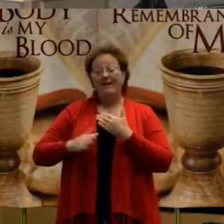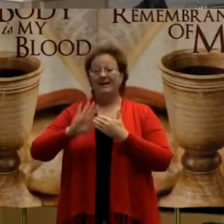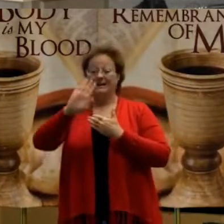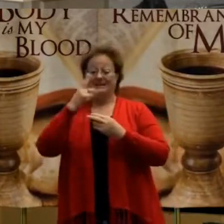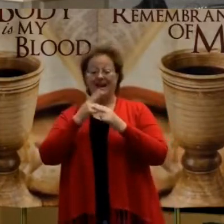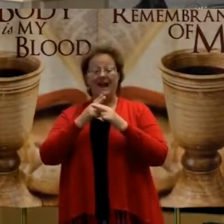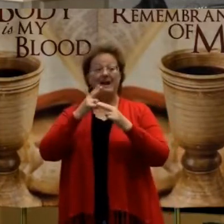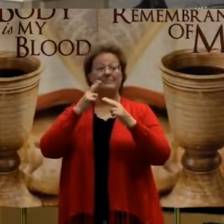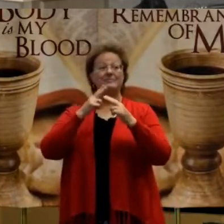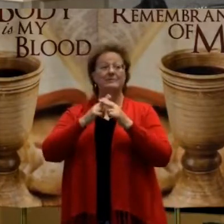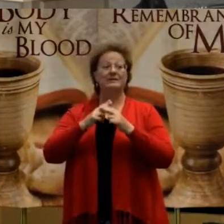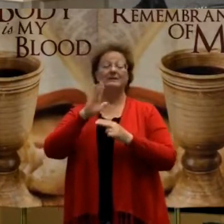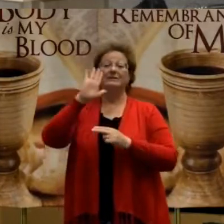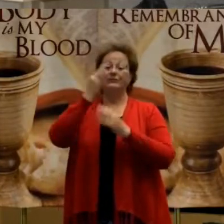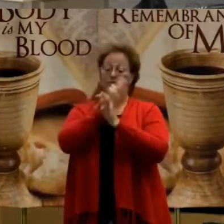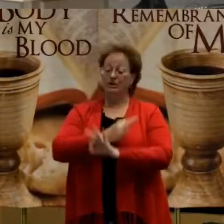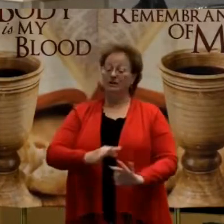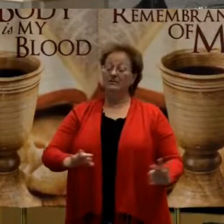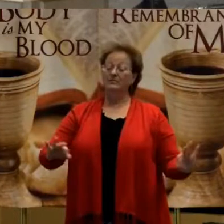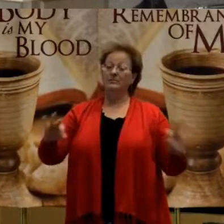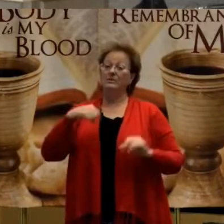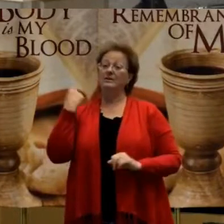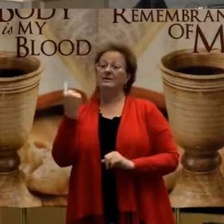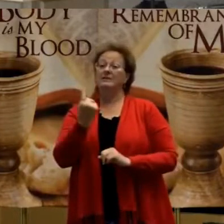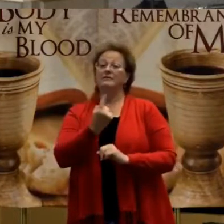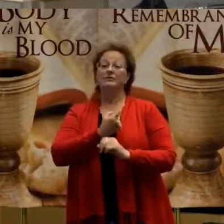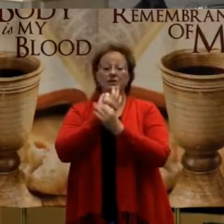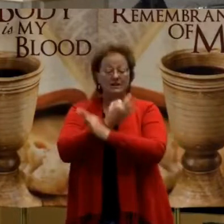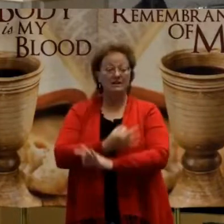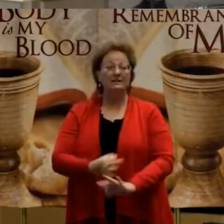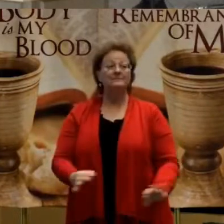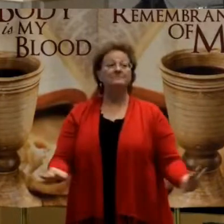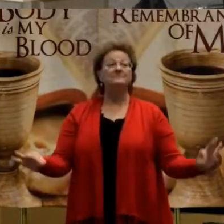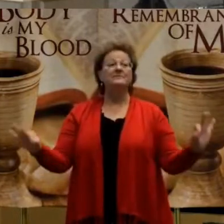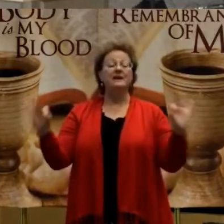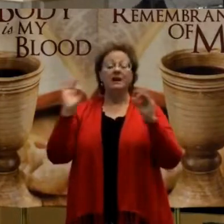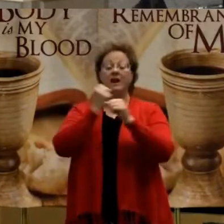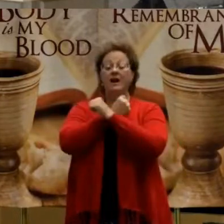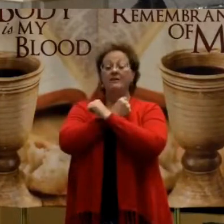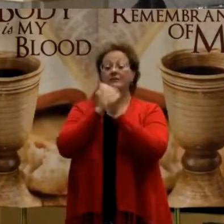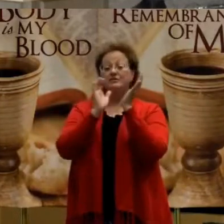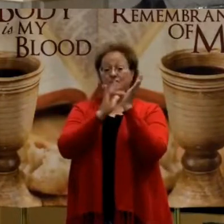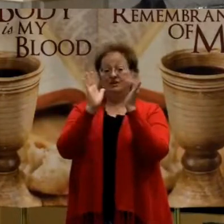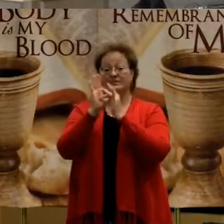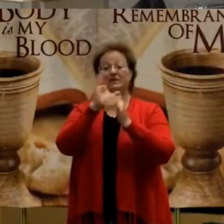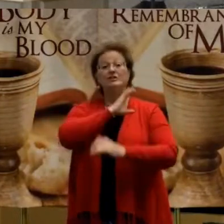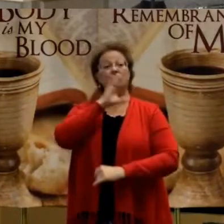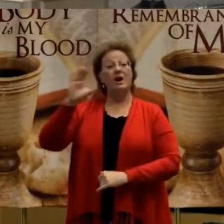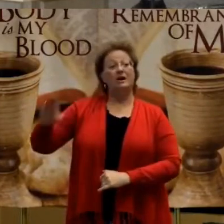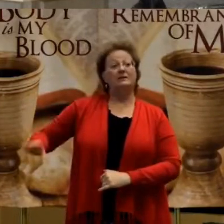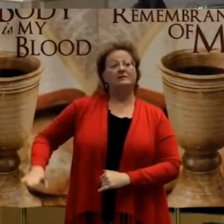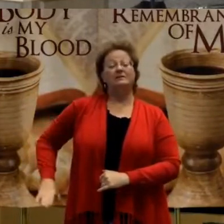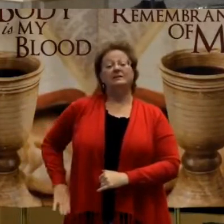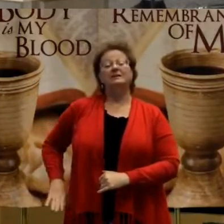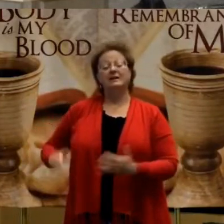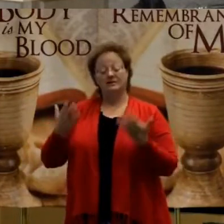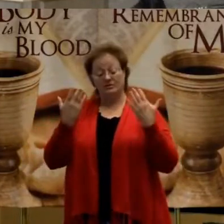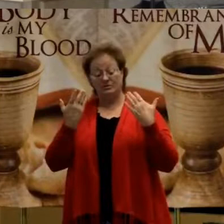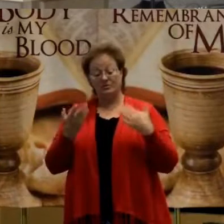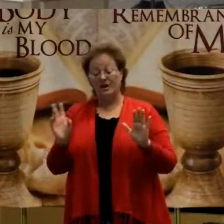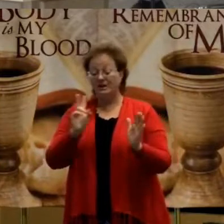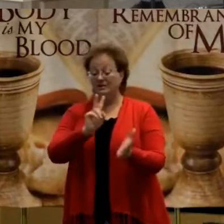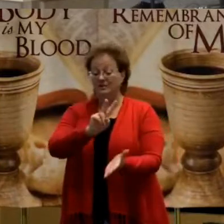His name, in His freedom I am free. For the love of Jesus Christ, who